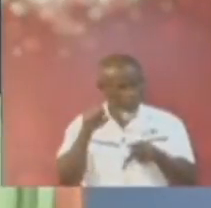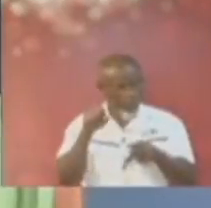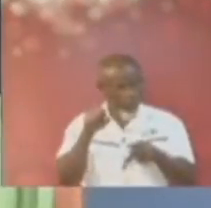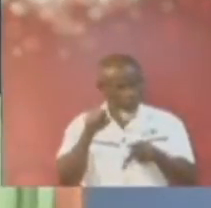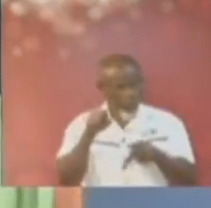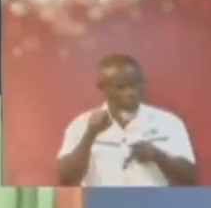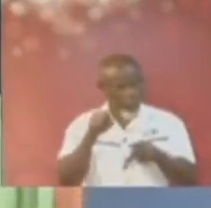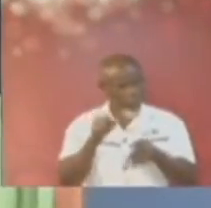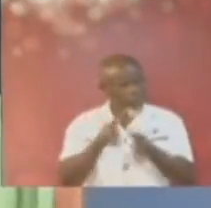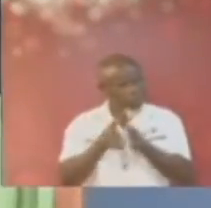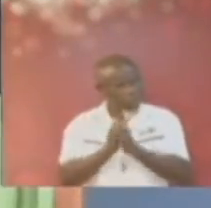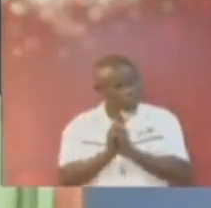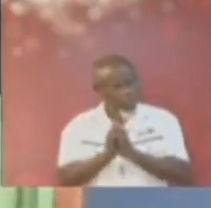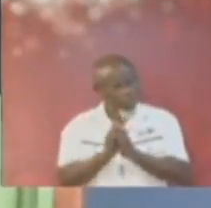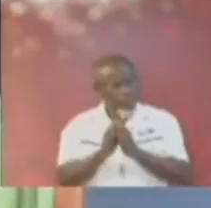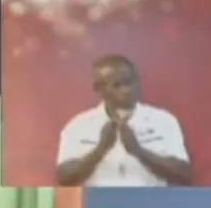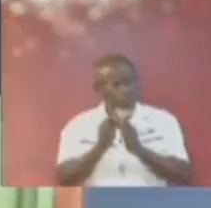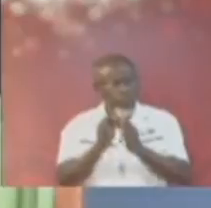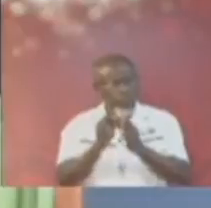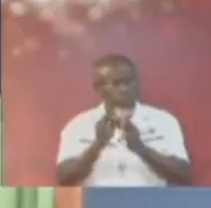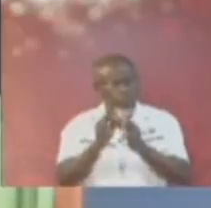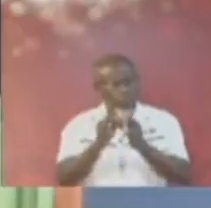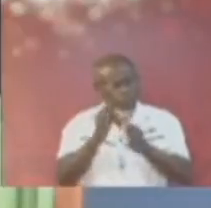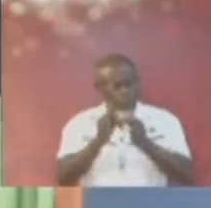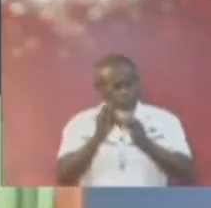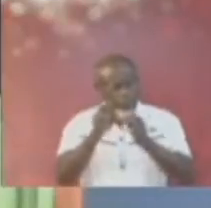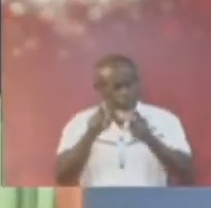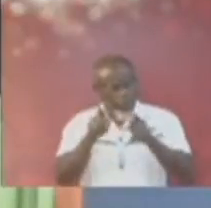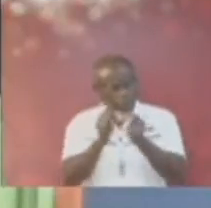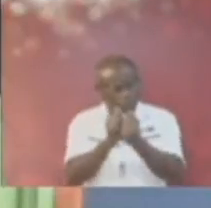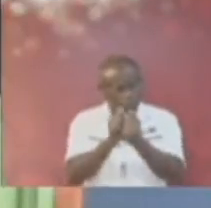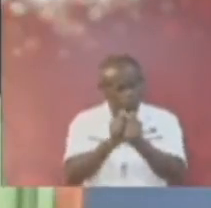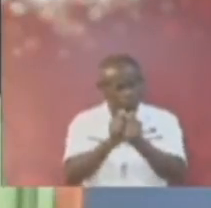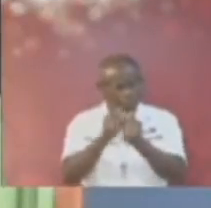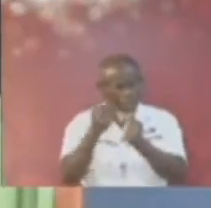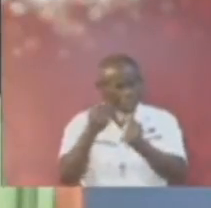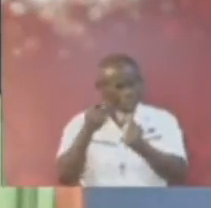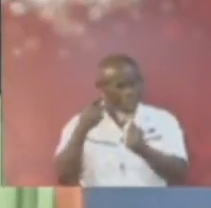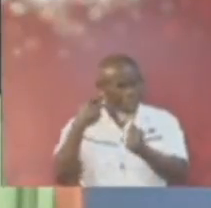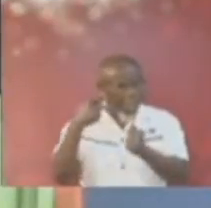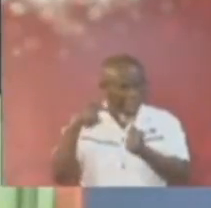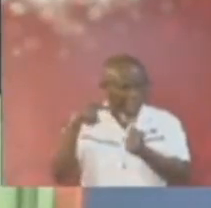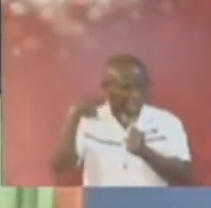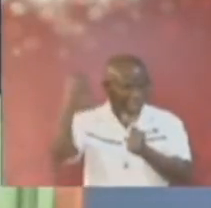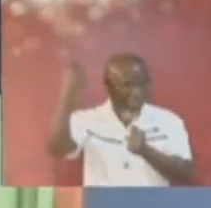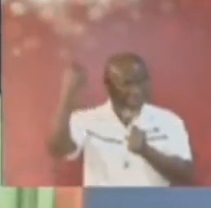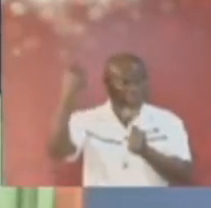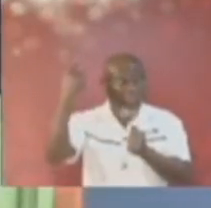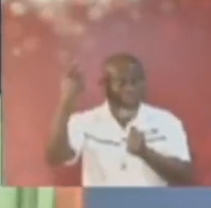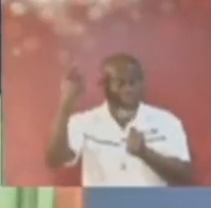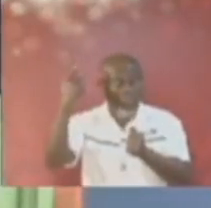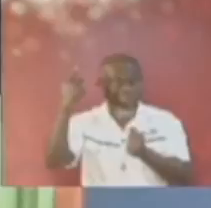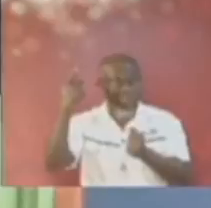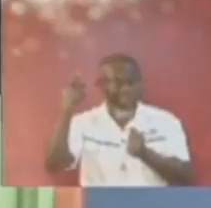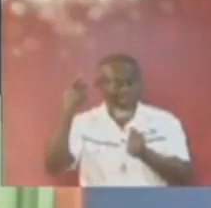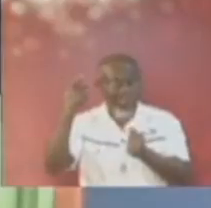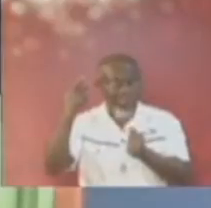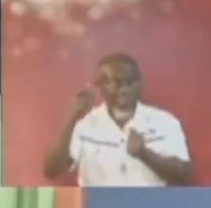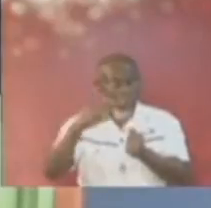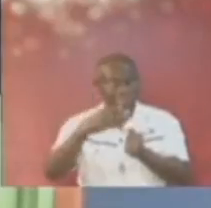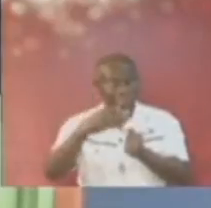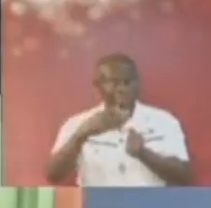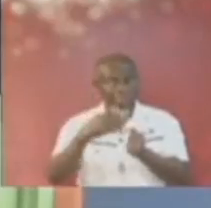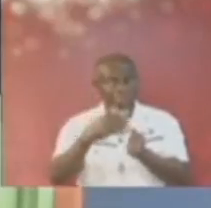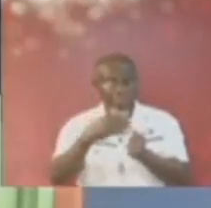based on what you said, Dr. Hines, that persons with hypertension as well as persons with diabetes are the ones that